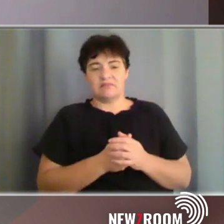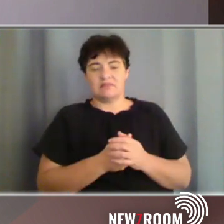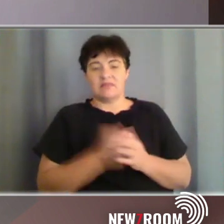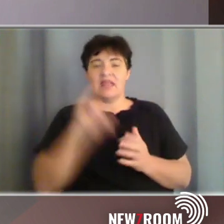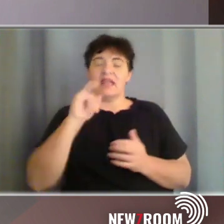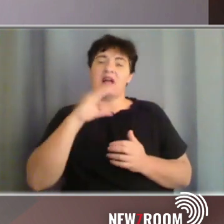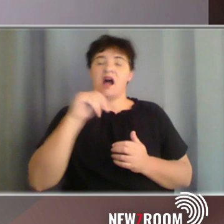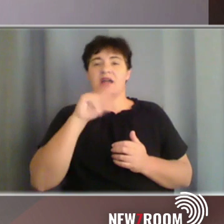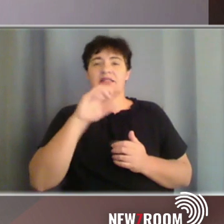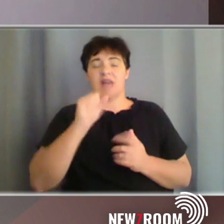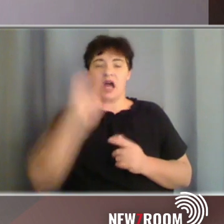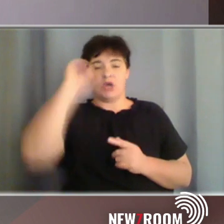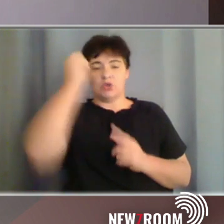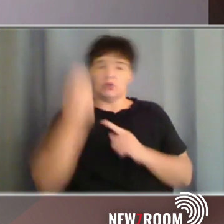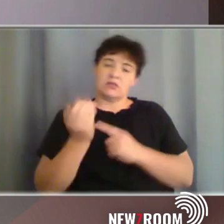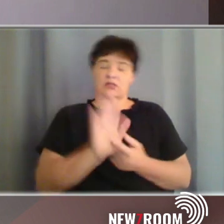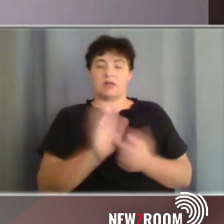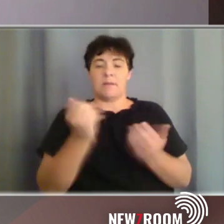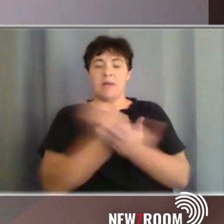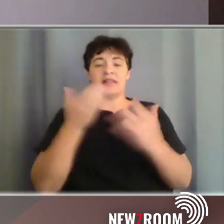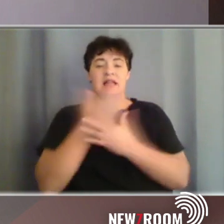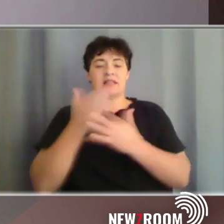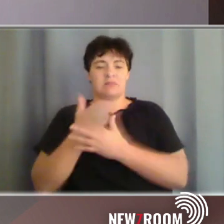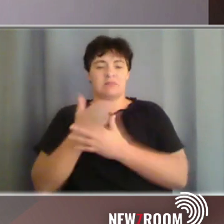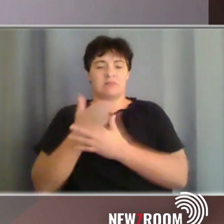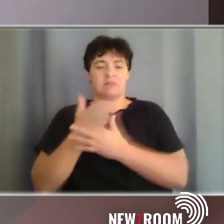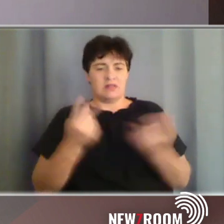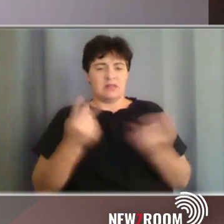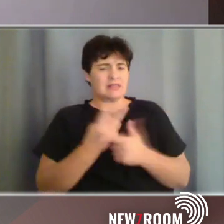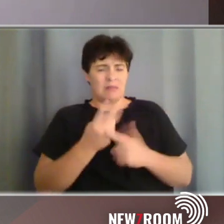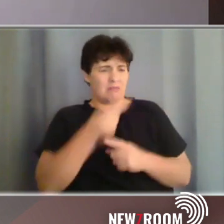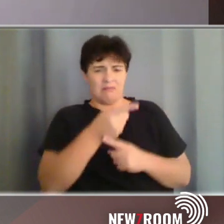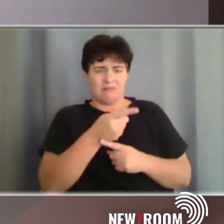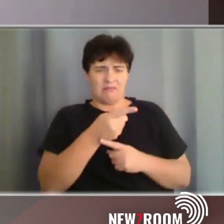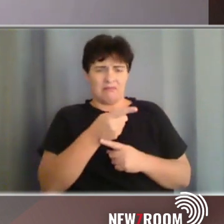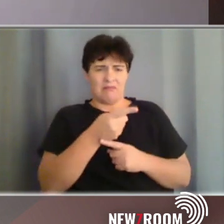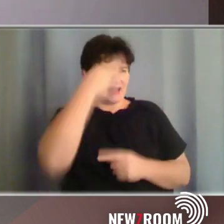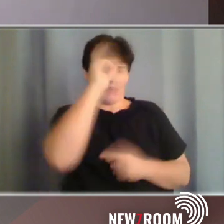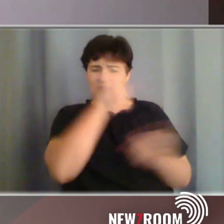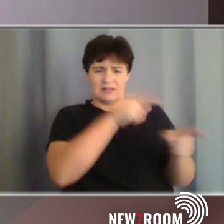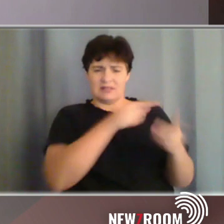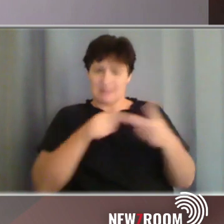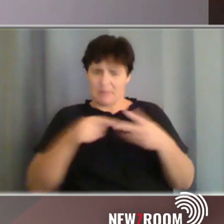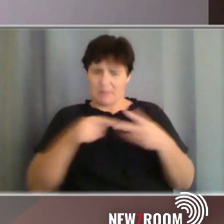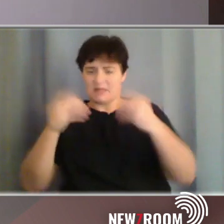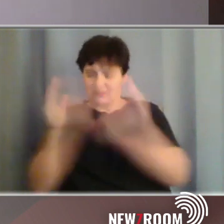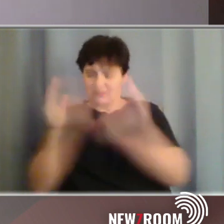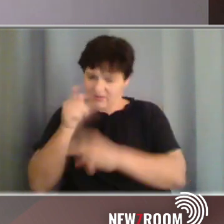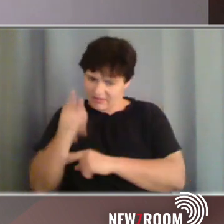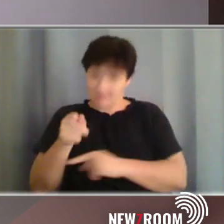every news broadcaster must be accessible, even corporate itself is not only government. Even corporate should be